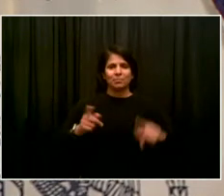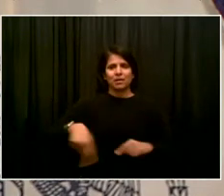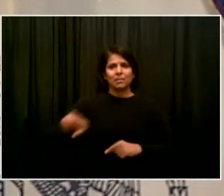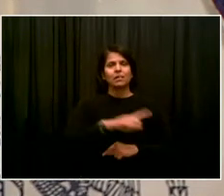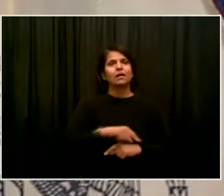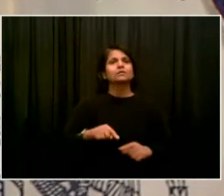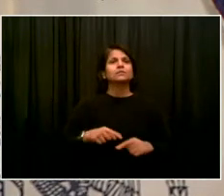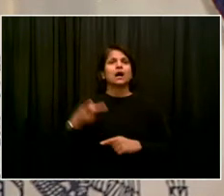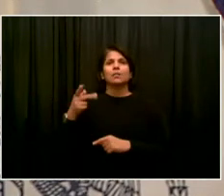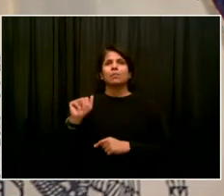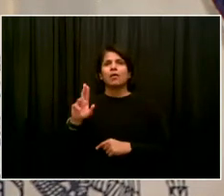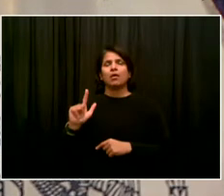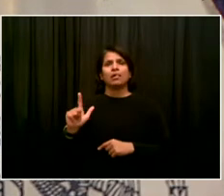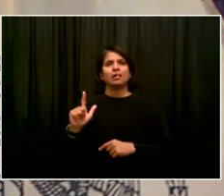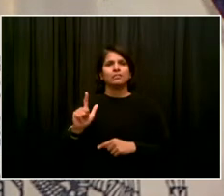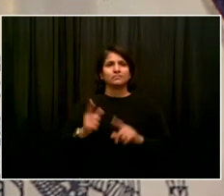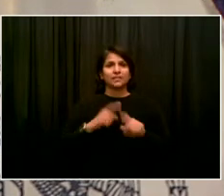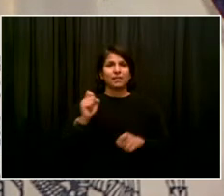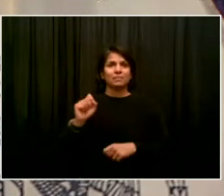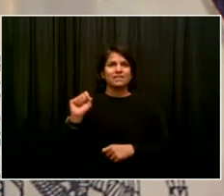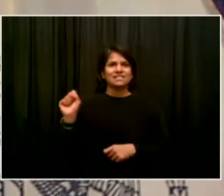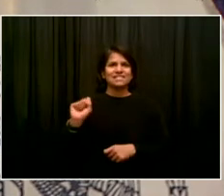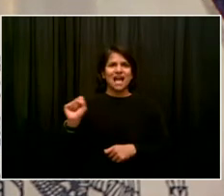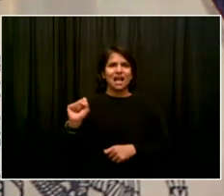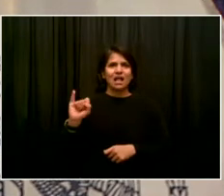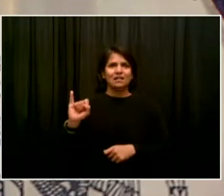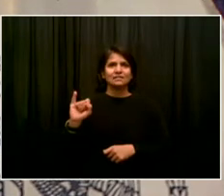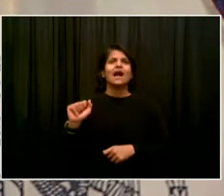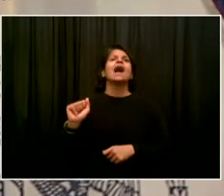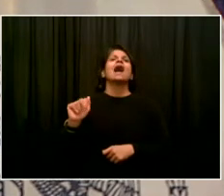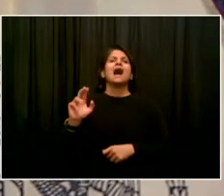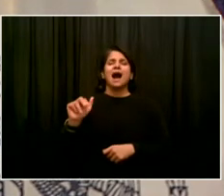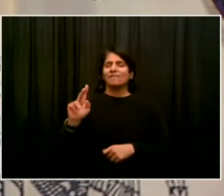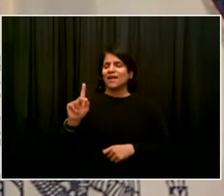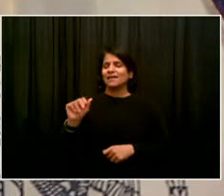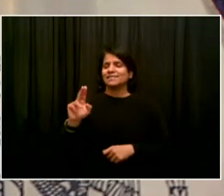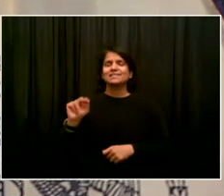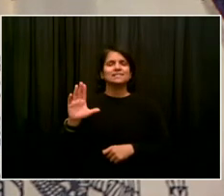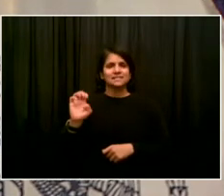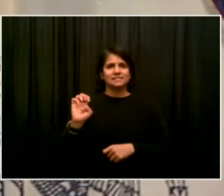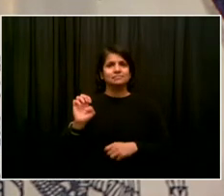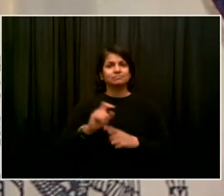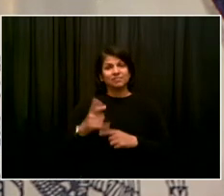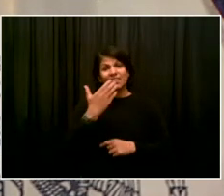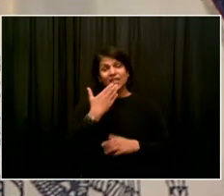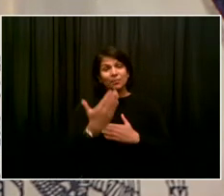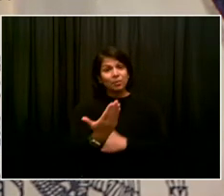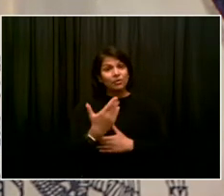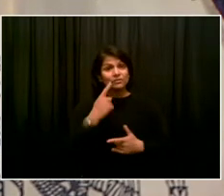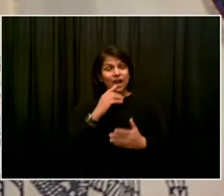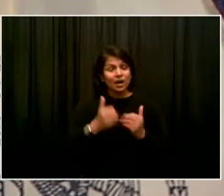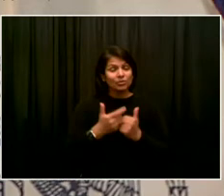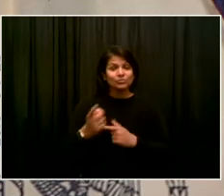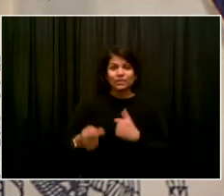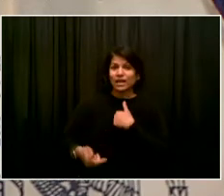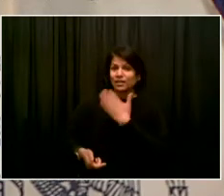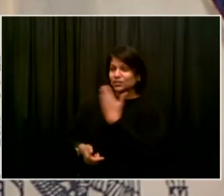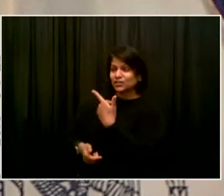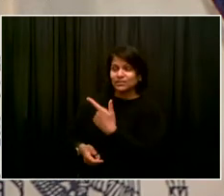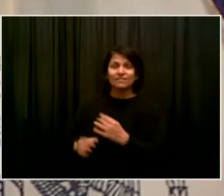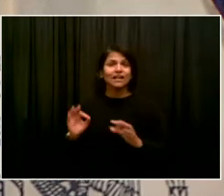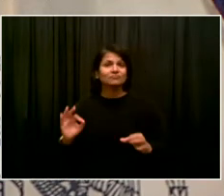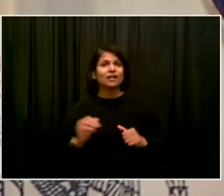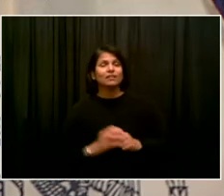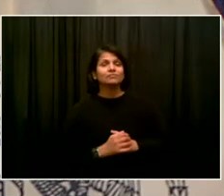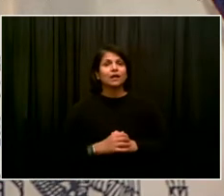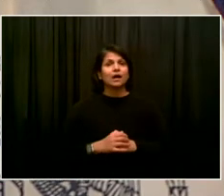morning, Mr. Mayor. How you doing? Good, Paul. How you doing? I'm well, sir. Thank you. For you and the health professionals on the call regarding take-home tests,